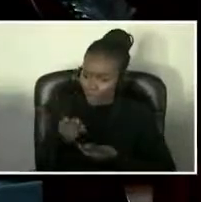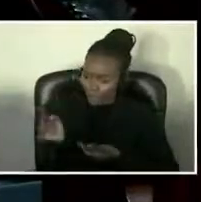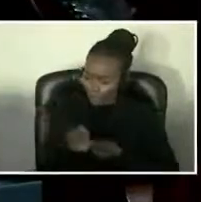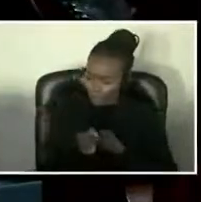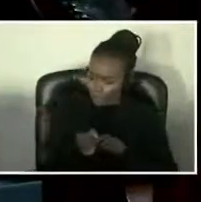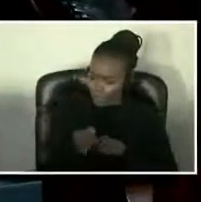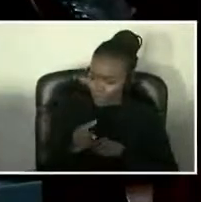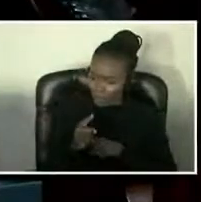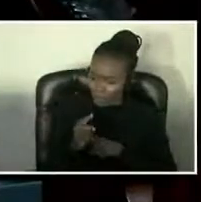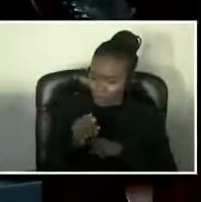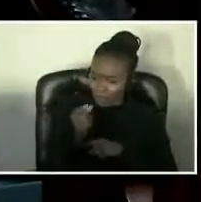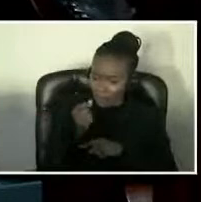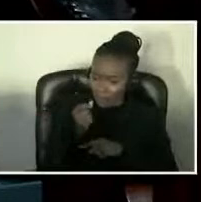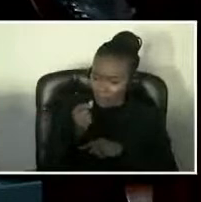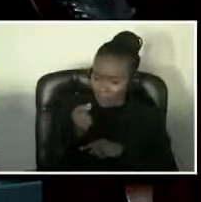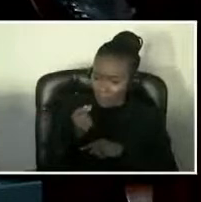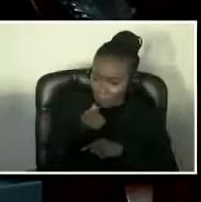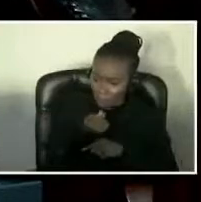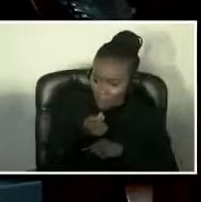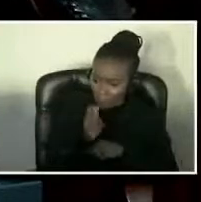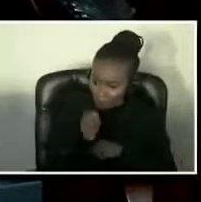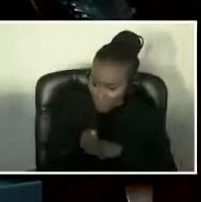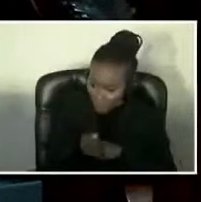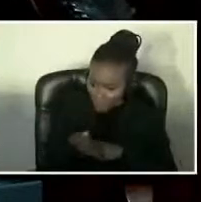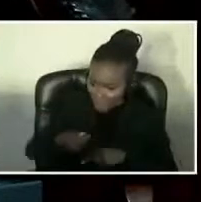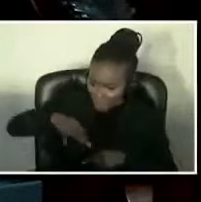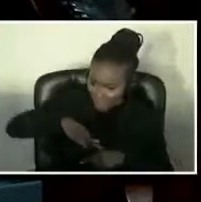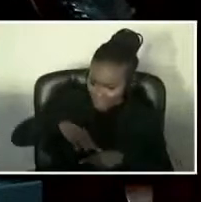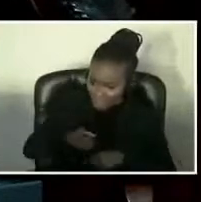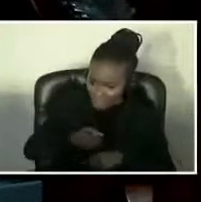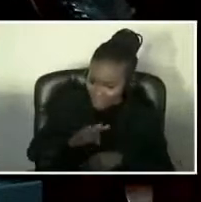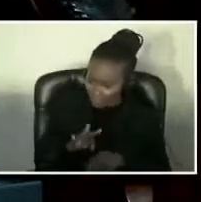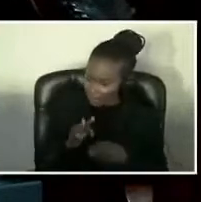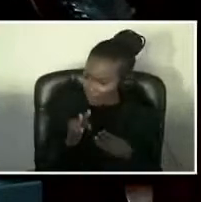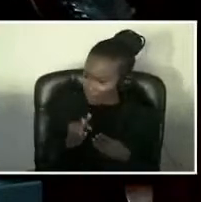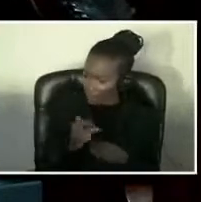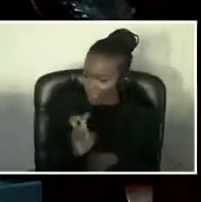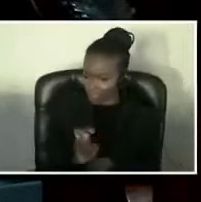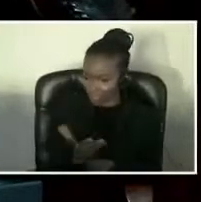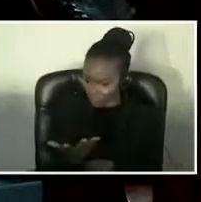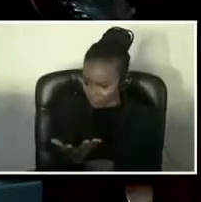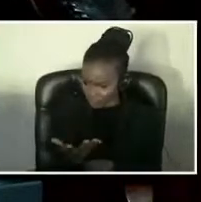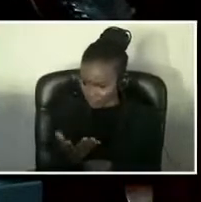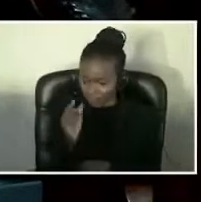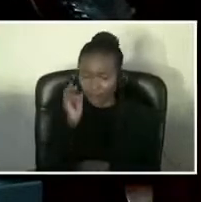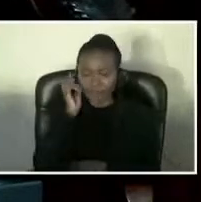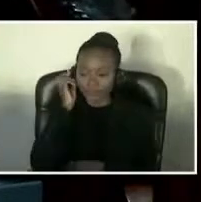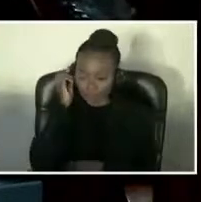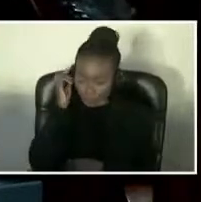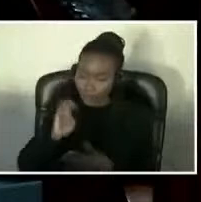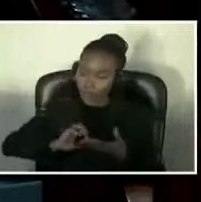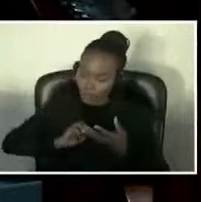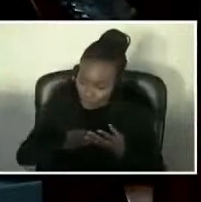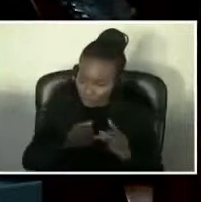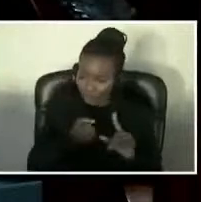but we will try and we are trying to use what we have to employ and at least get to the minimum staff especially